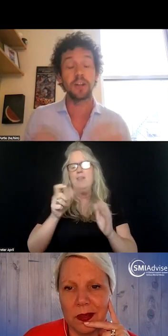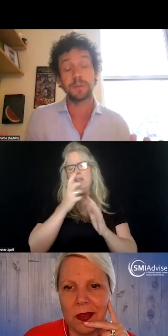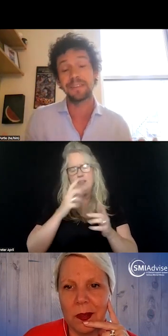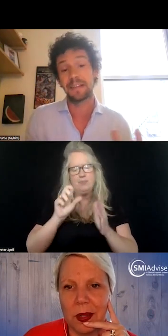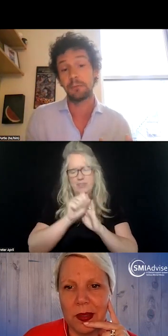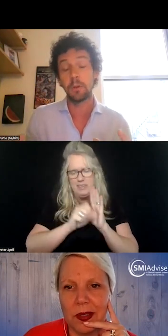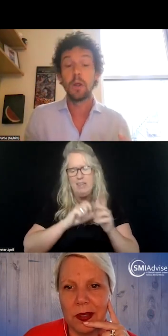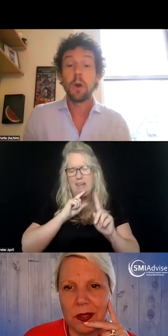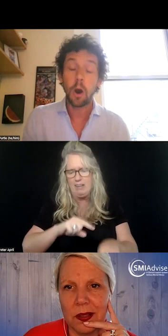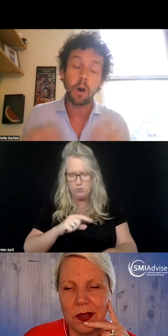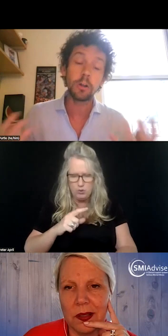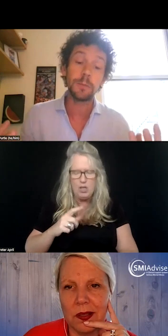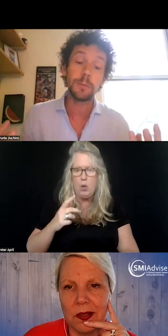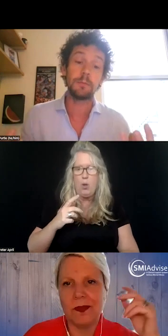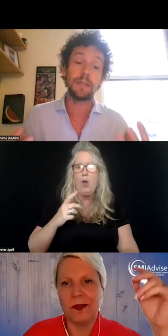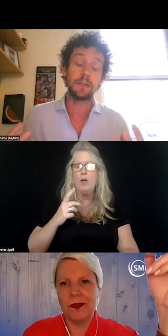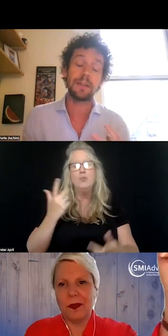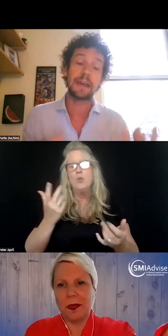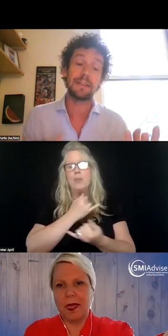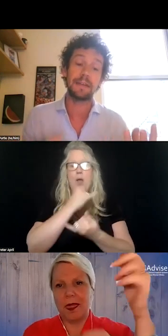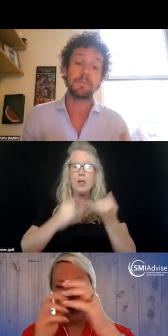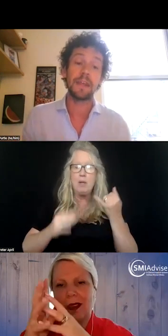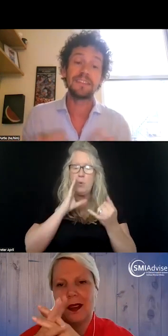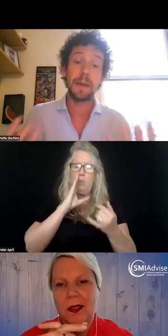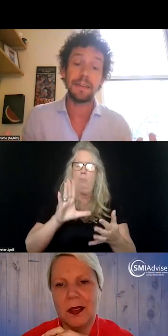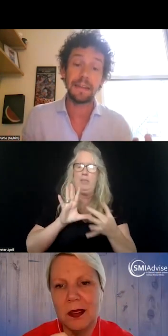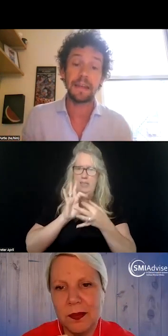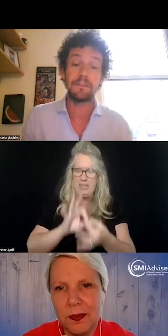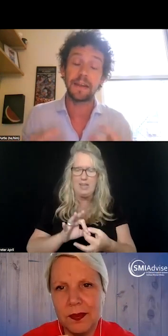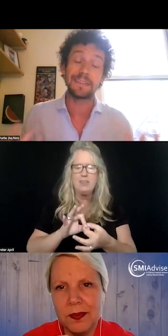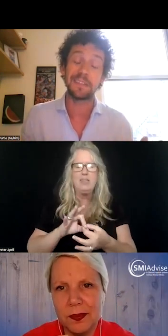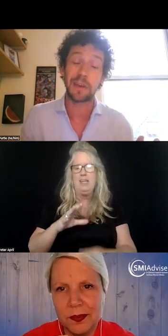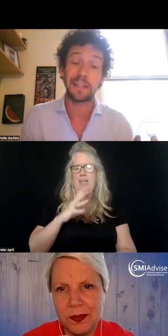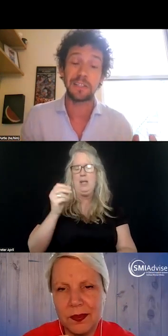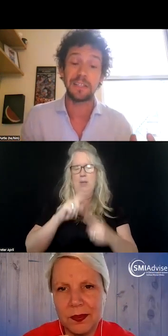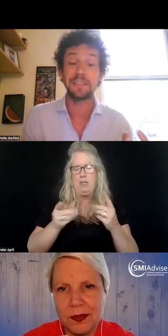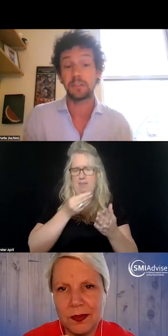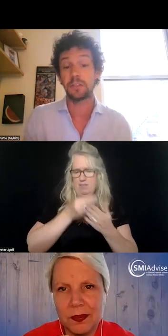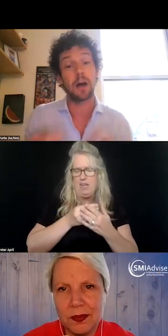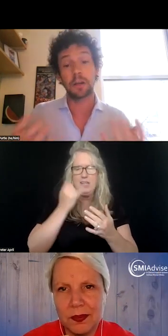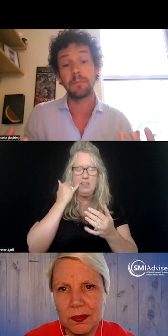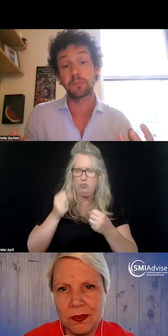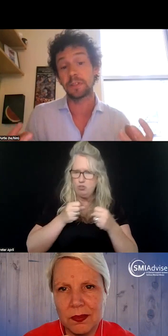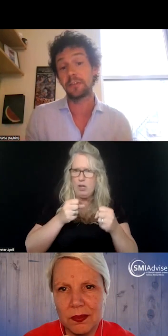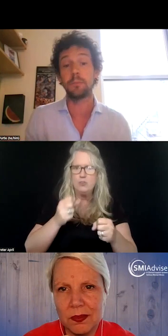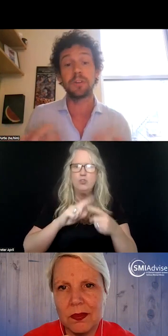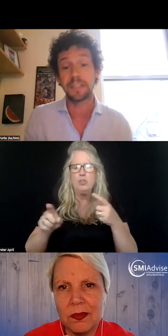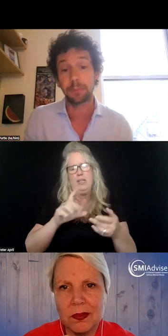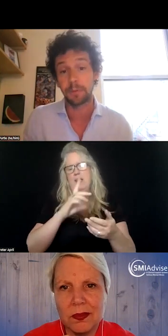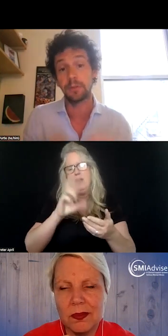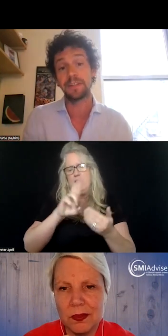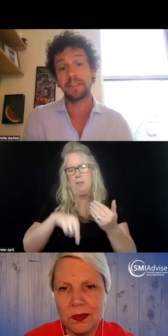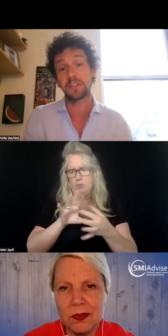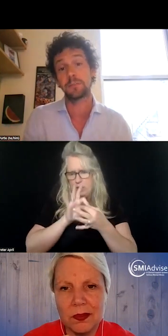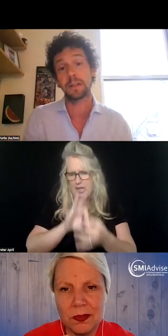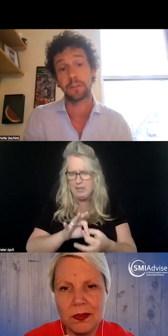that. And also in the study, we'll ultimately going to be connecting spending and financing strategies to outcomes related to emergency